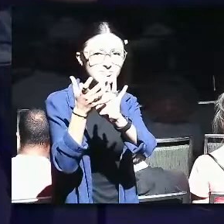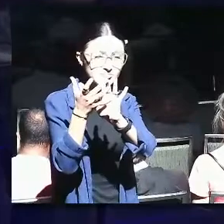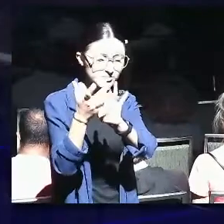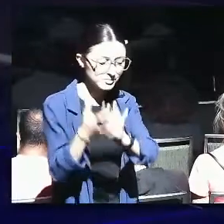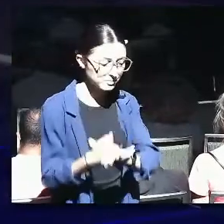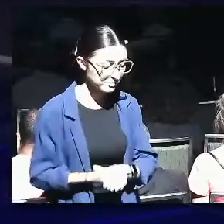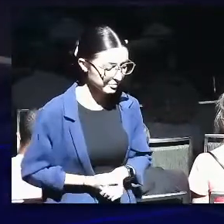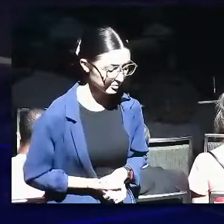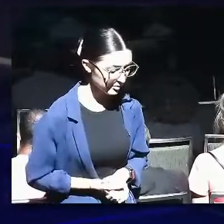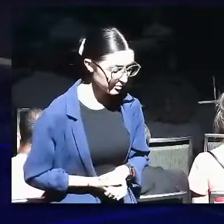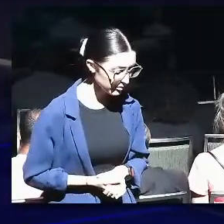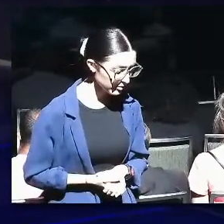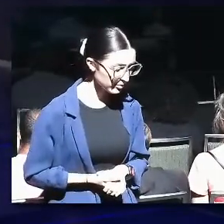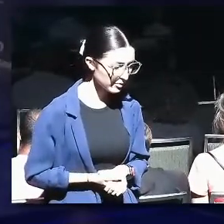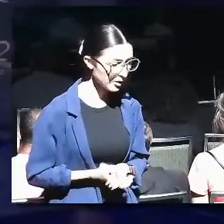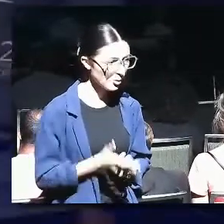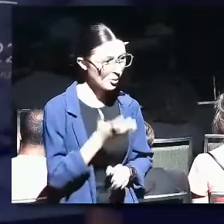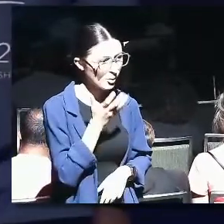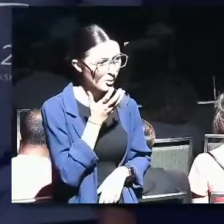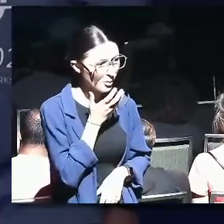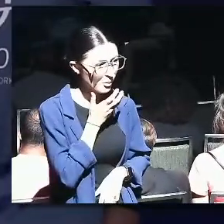hand. And